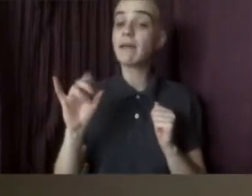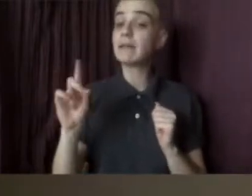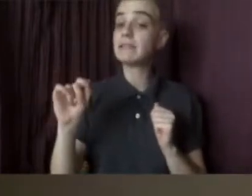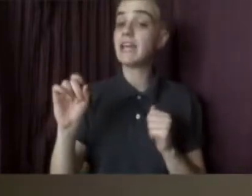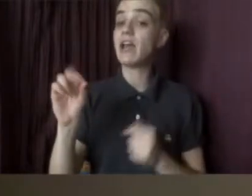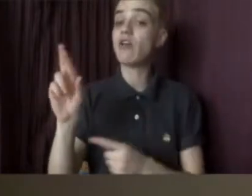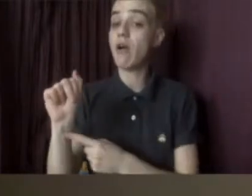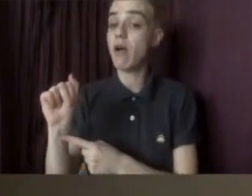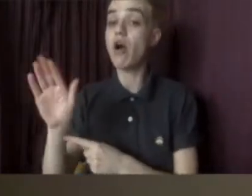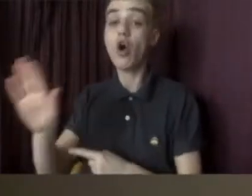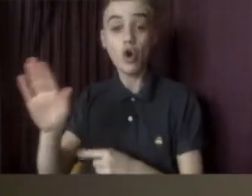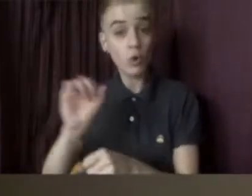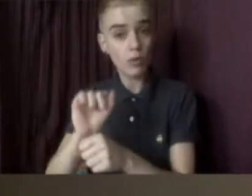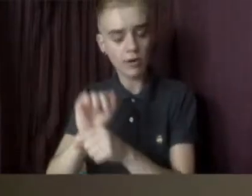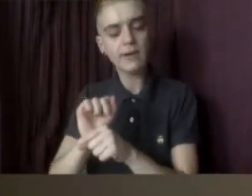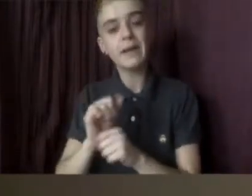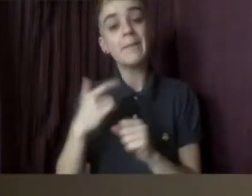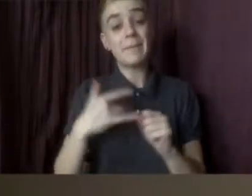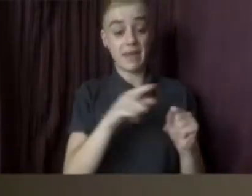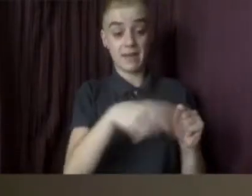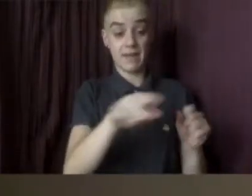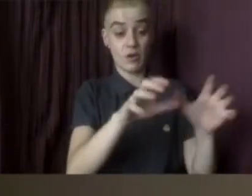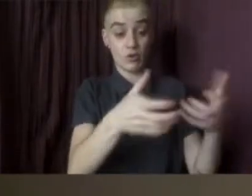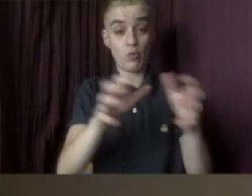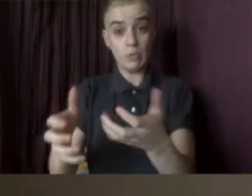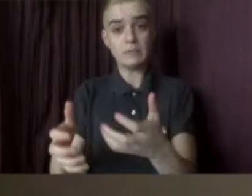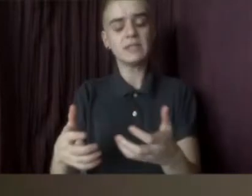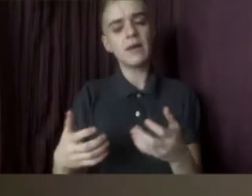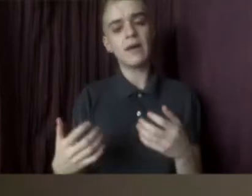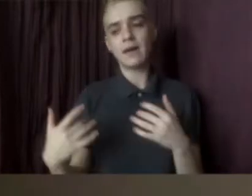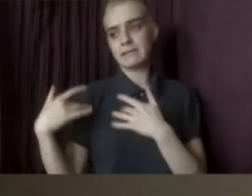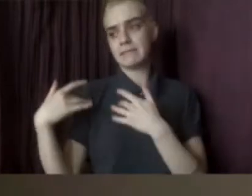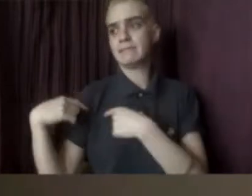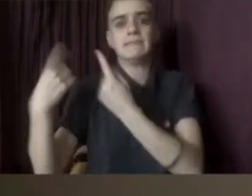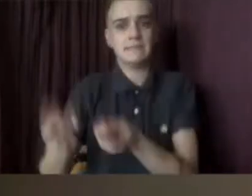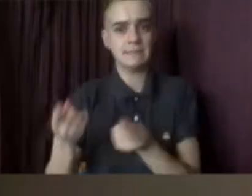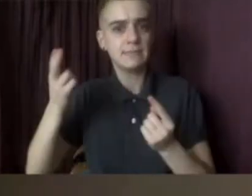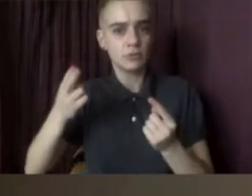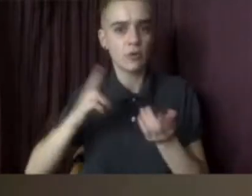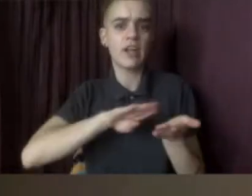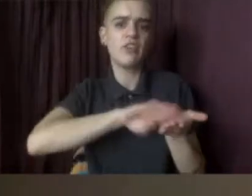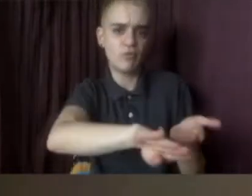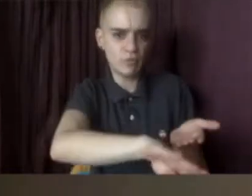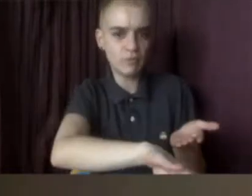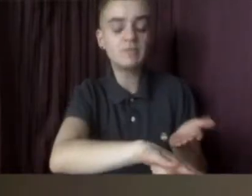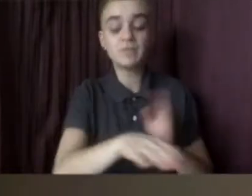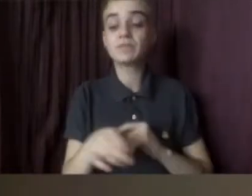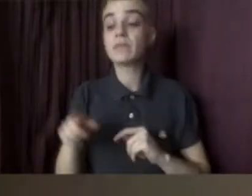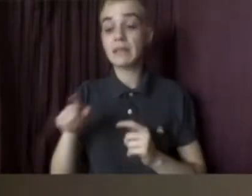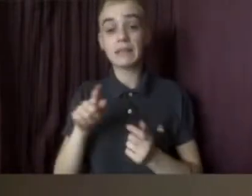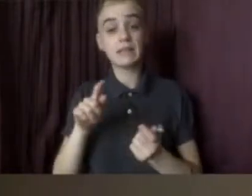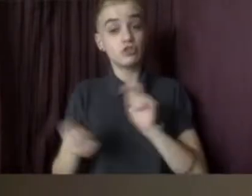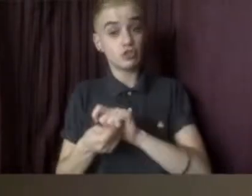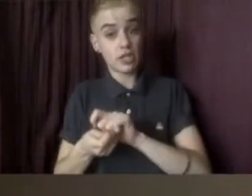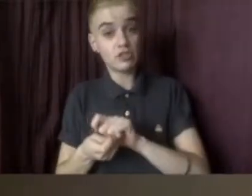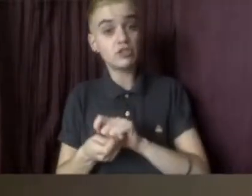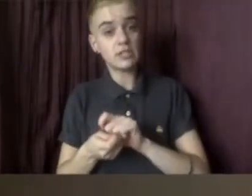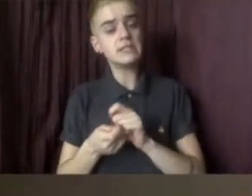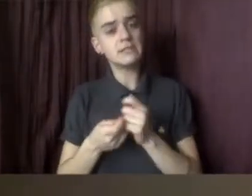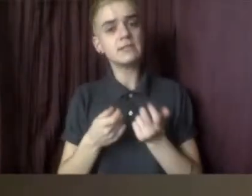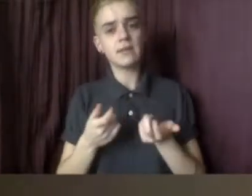it can also be strengthening protections and providing remedies for barriers that we know impact their ability to